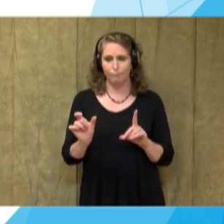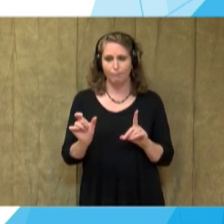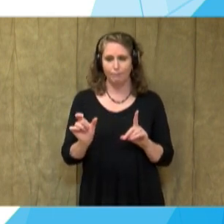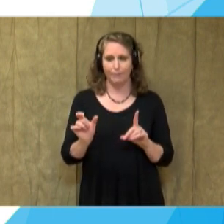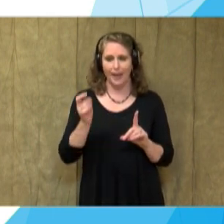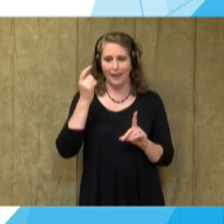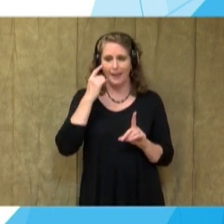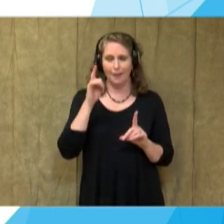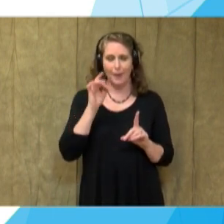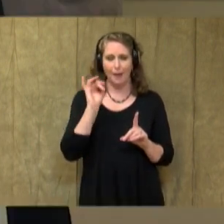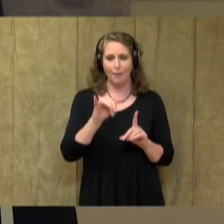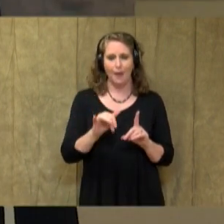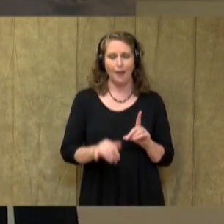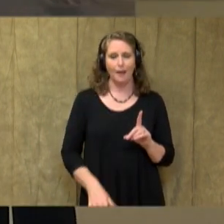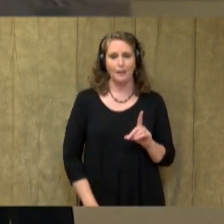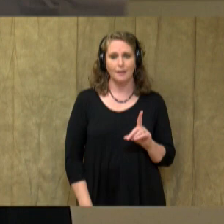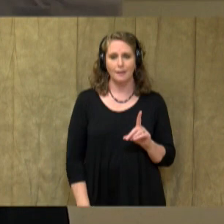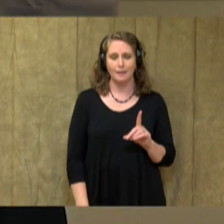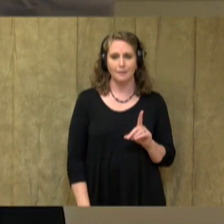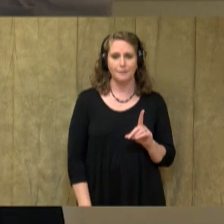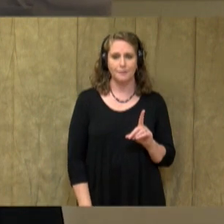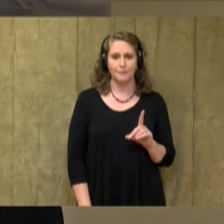Let's think about that problem for a second.